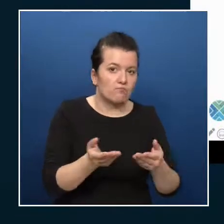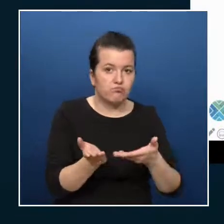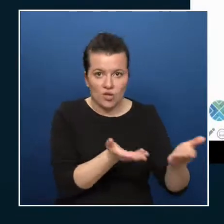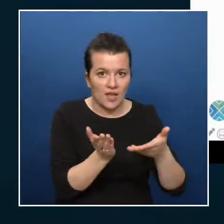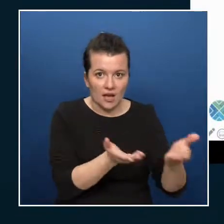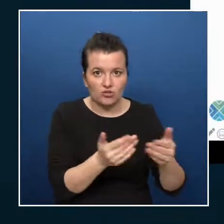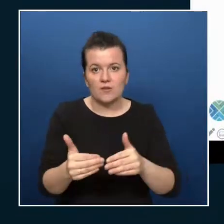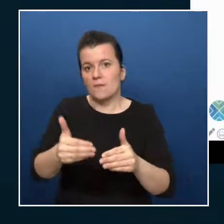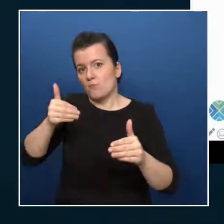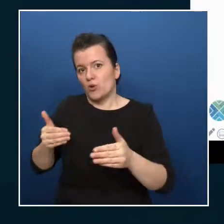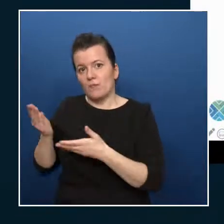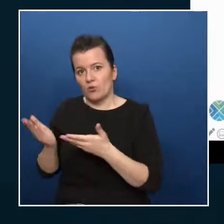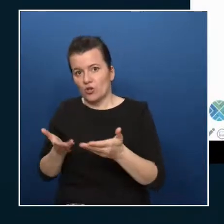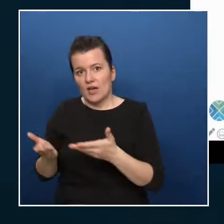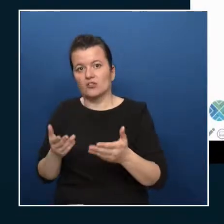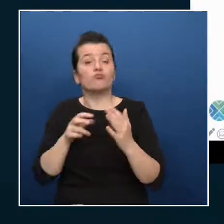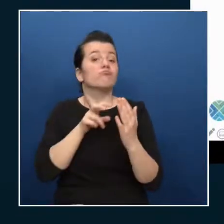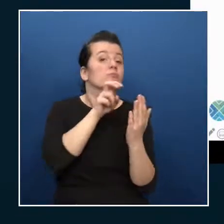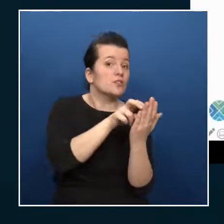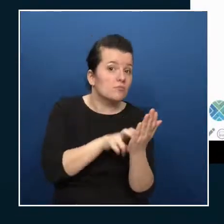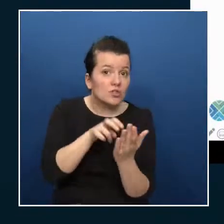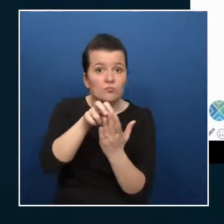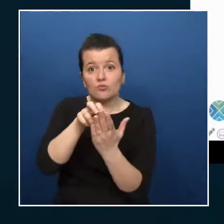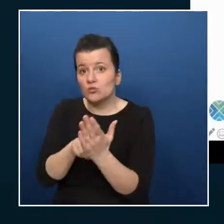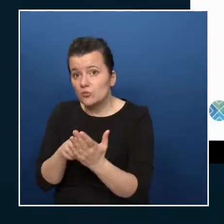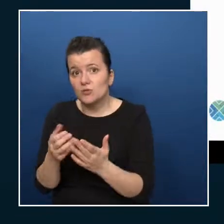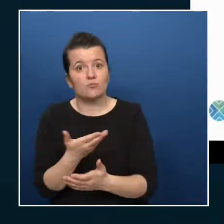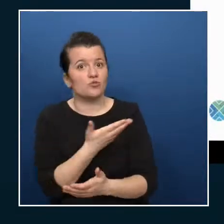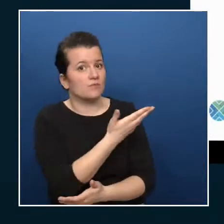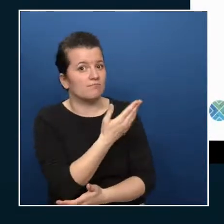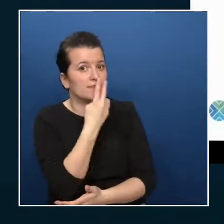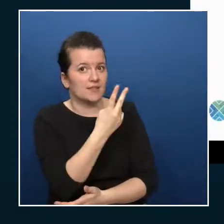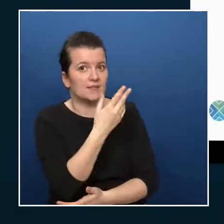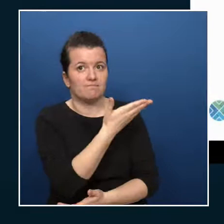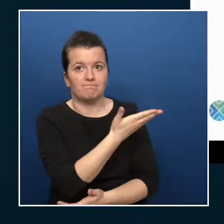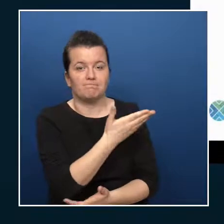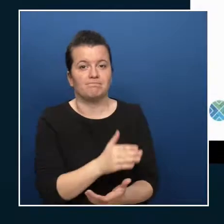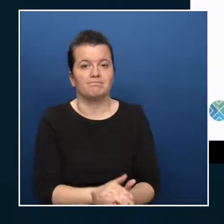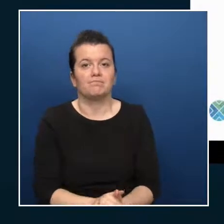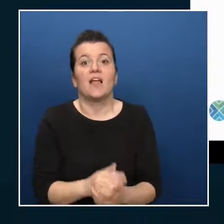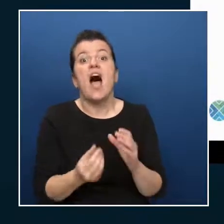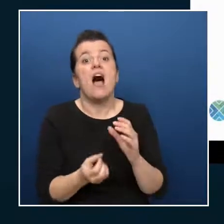your resource groups, and beneath these resource groups you have your resources.